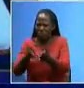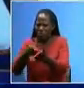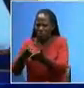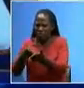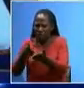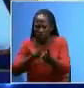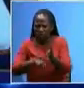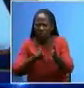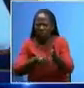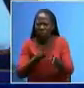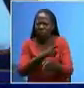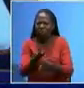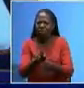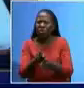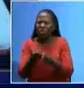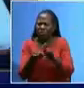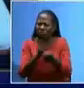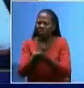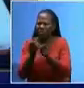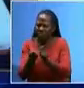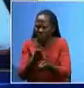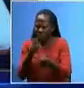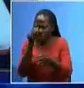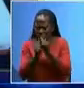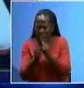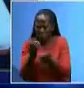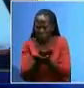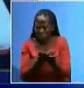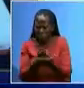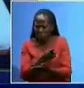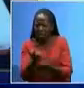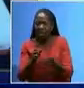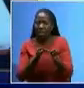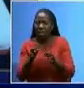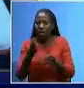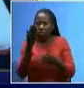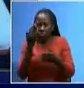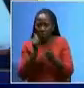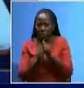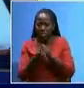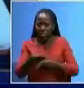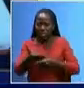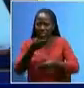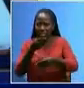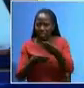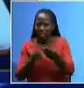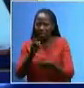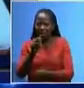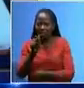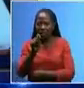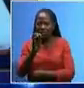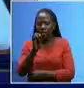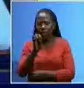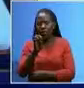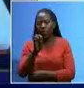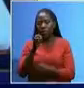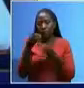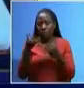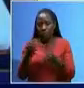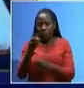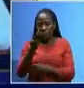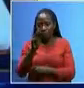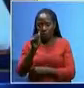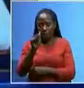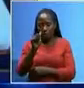by volatility in the macroeconomic indicators such as the exchange rate and inflation. Ms. Mwanza was